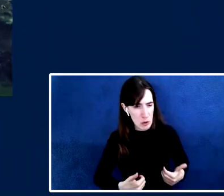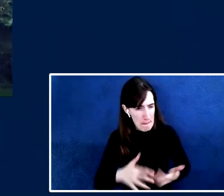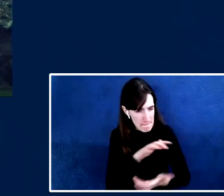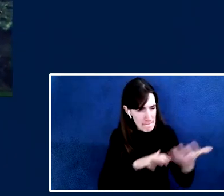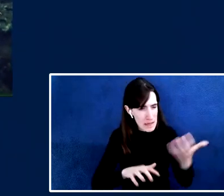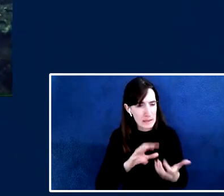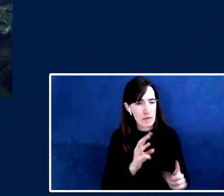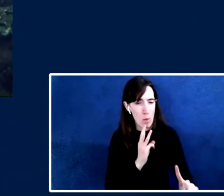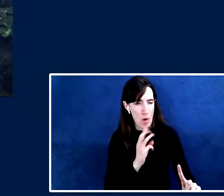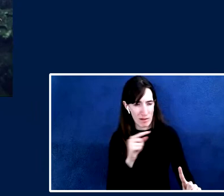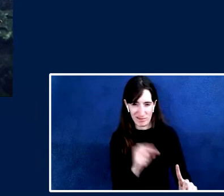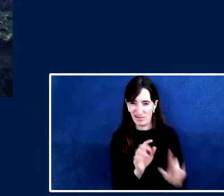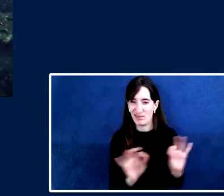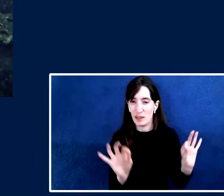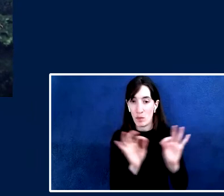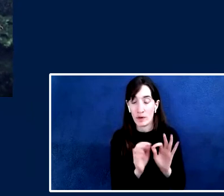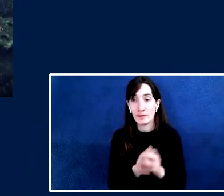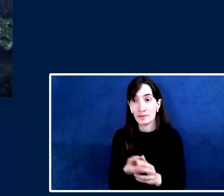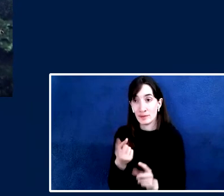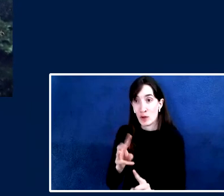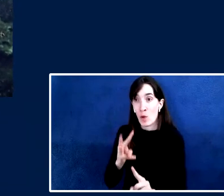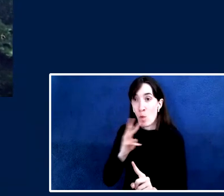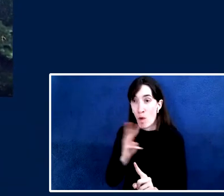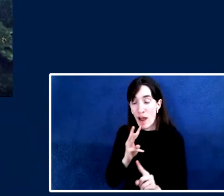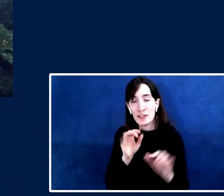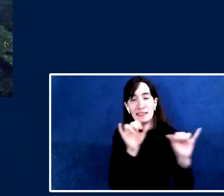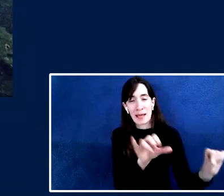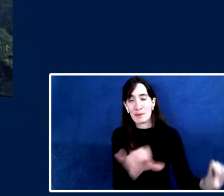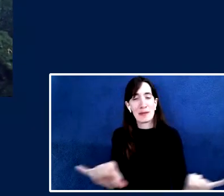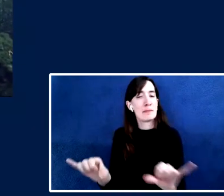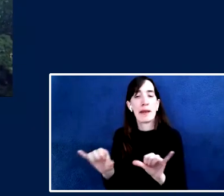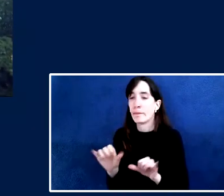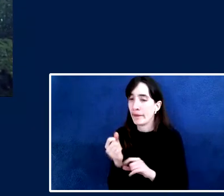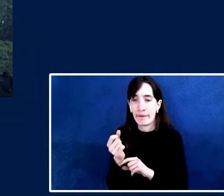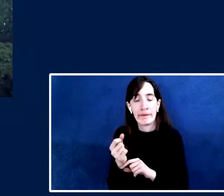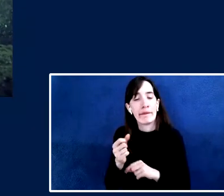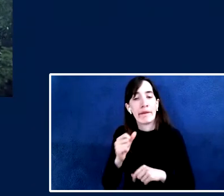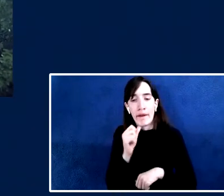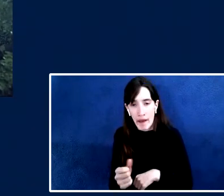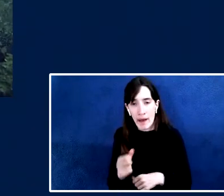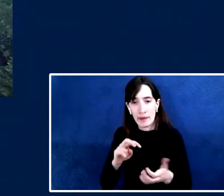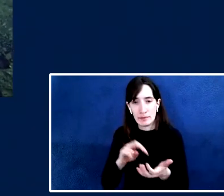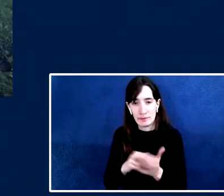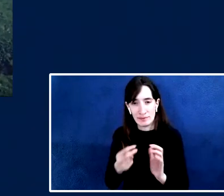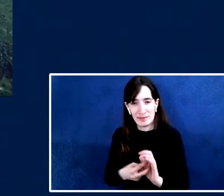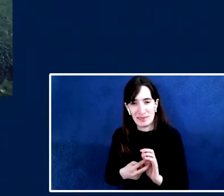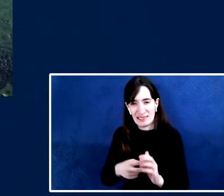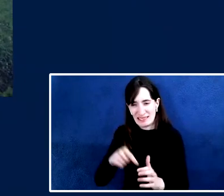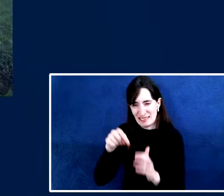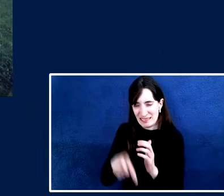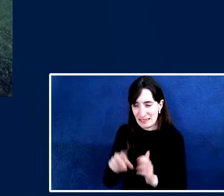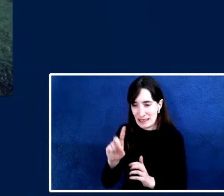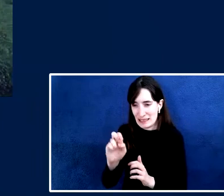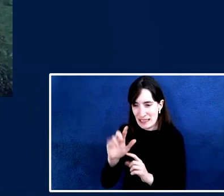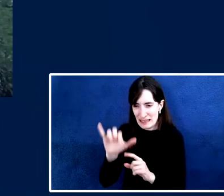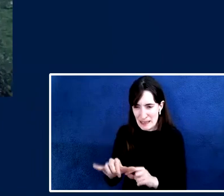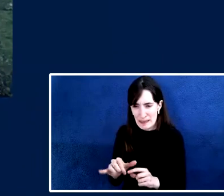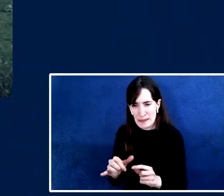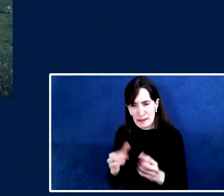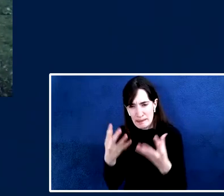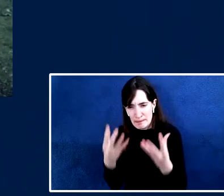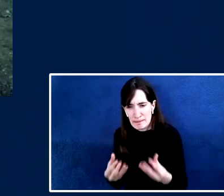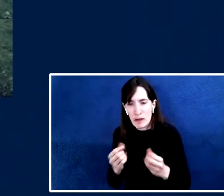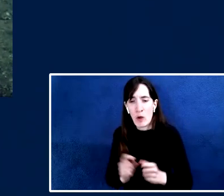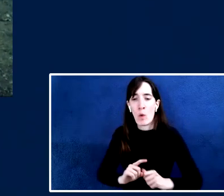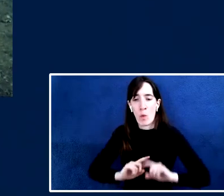context, water out there is not all the same. So there are density differences caused by the salinity and the temperature, and that's going to make some water masses that